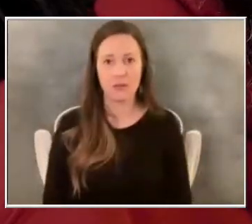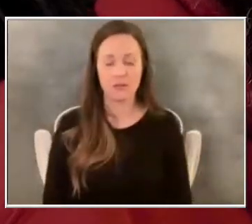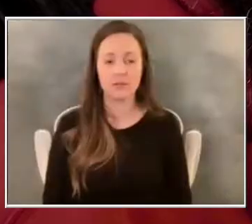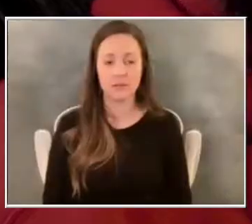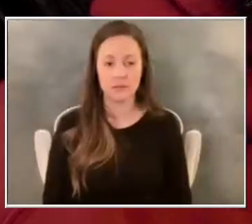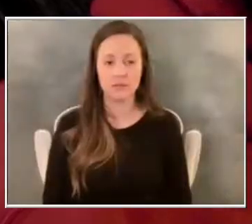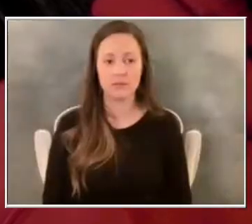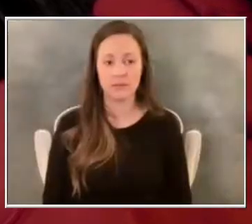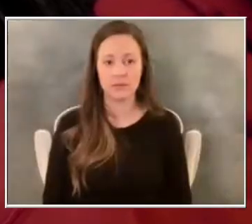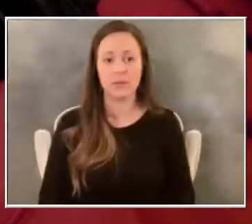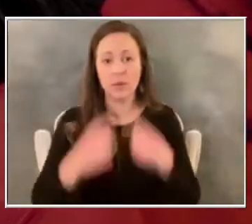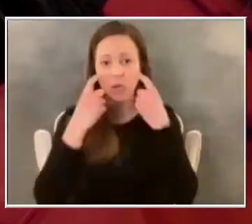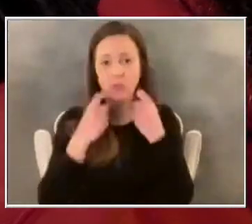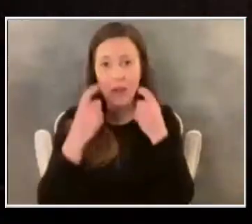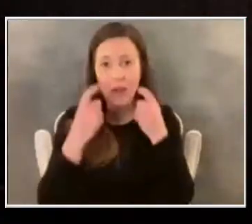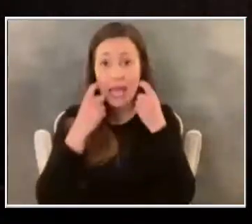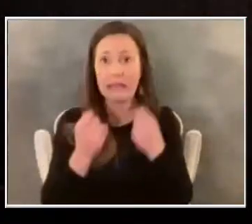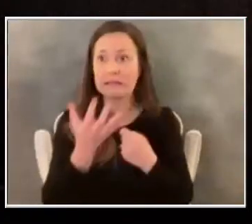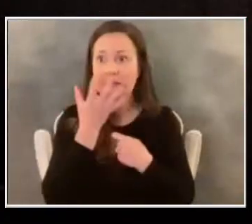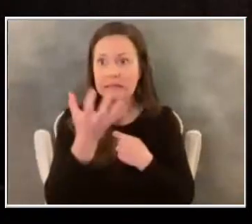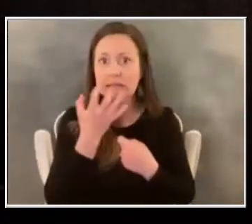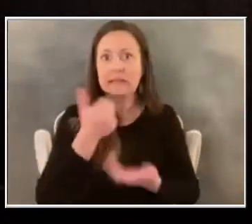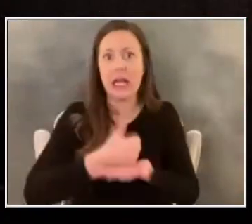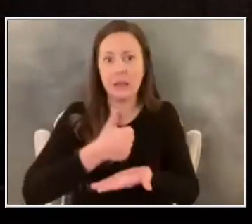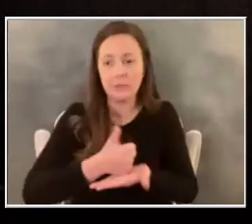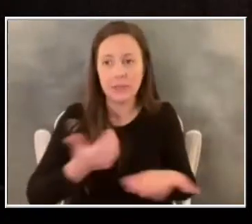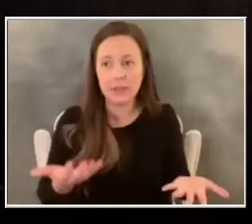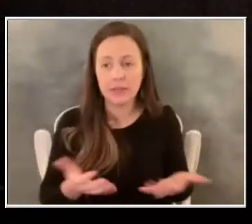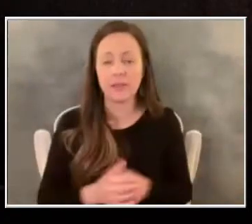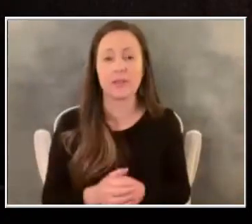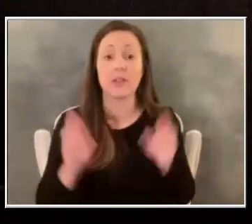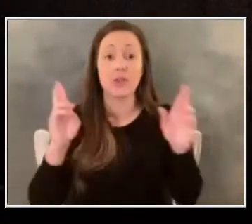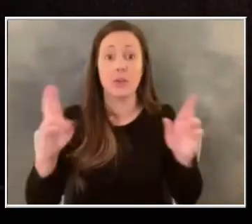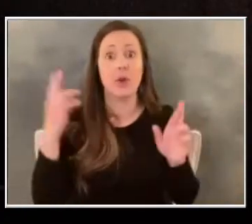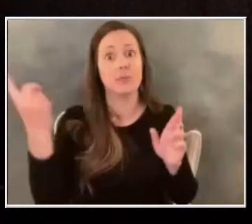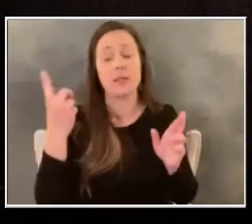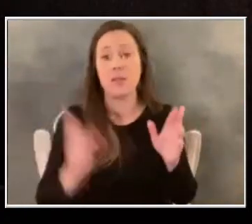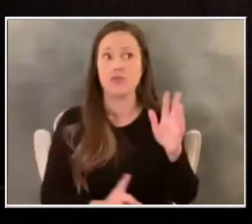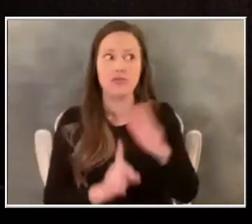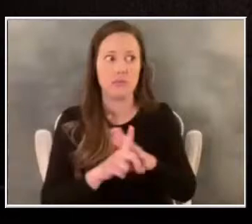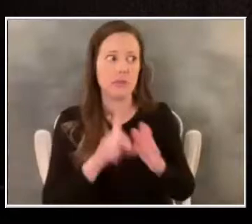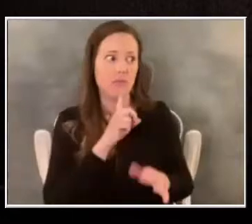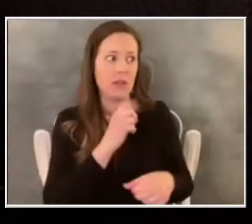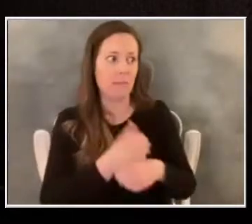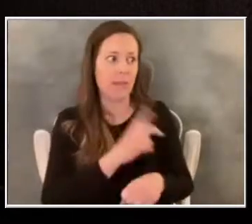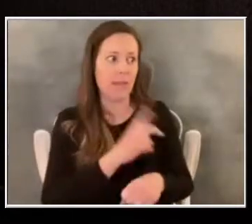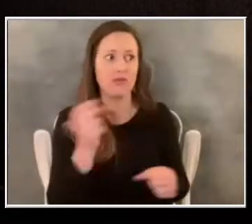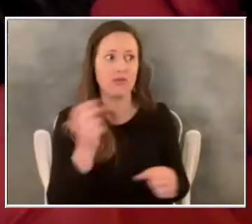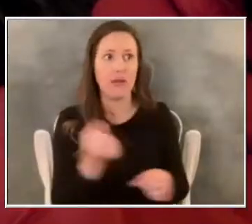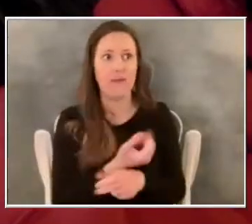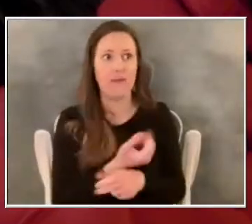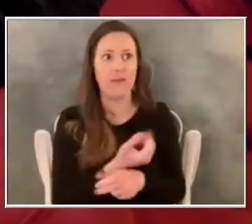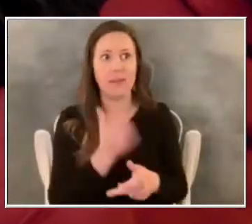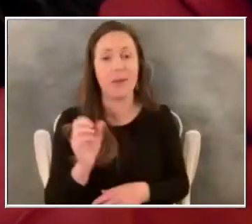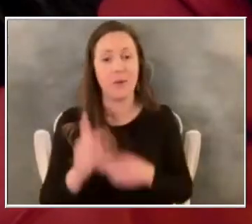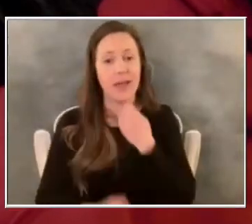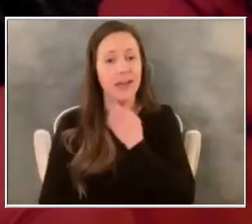crying for help, just hoping someone shows up to make sure everything's going to be okay.